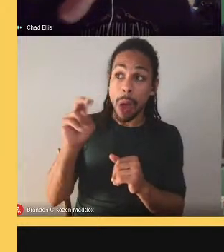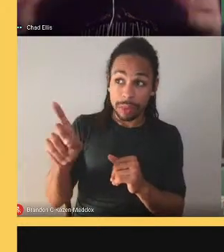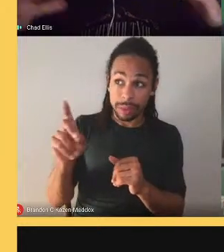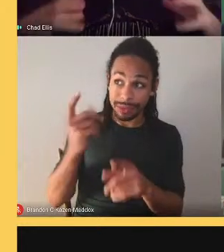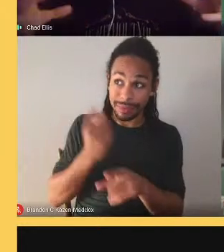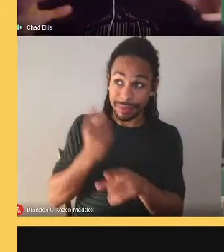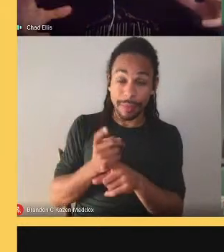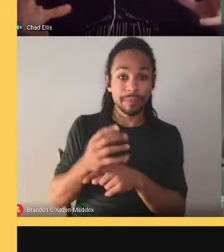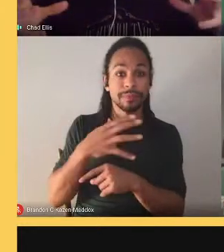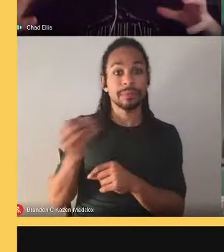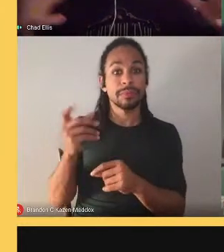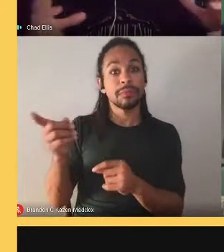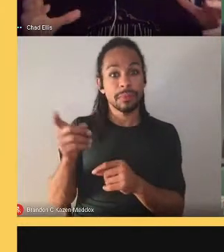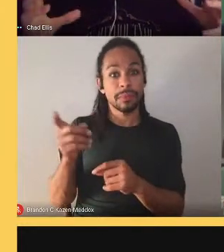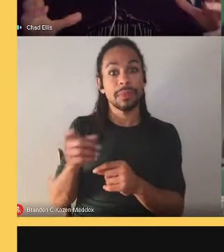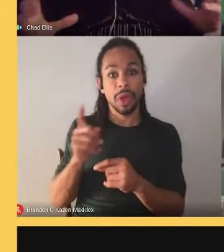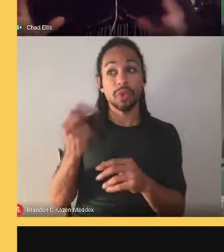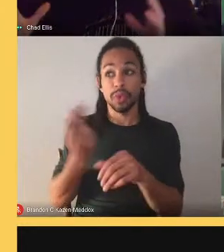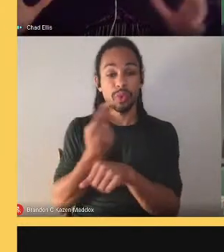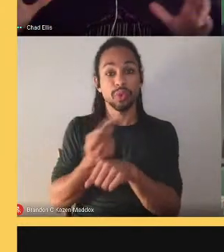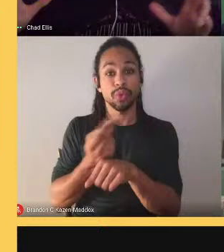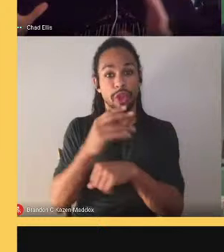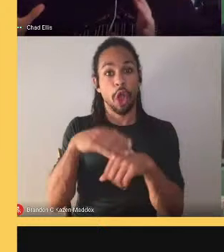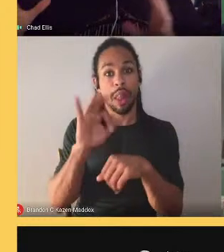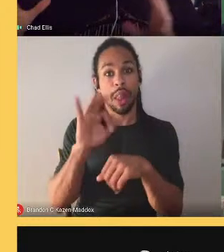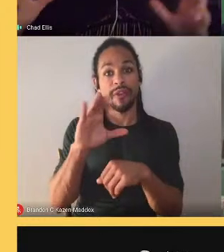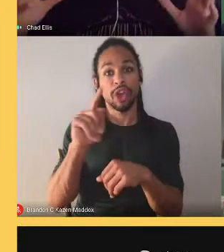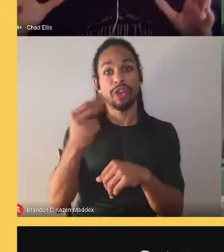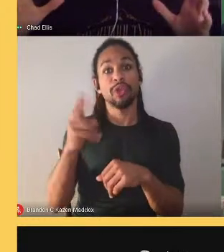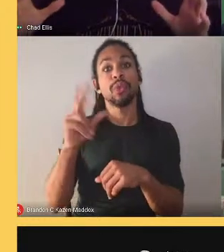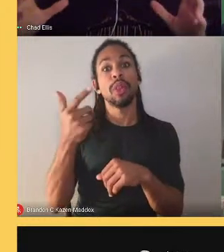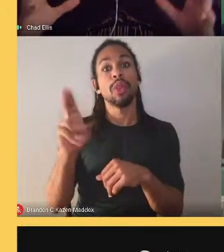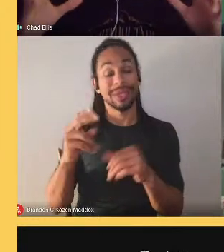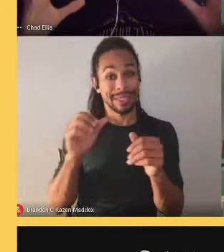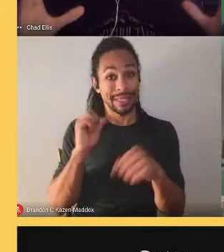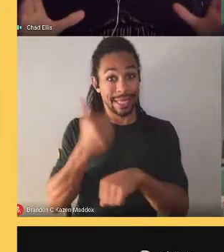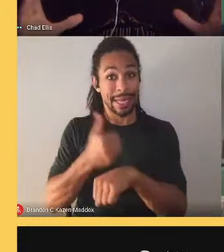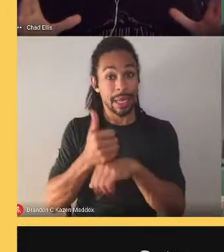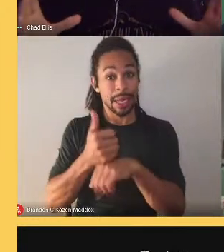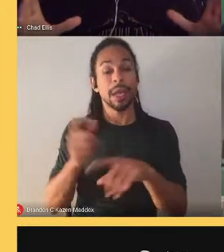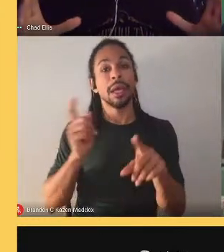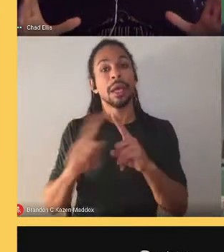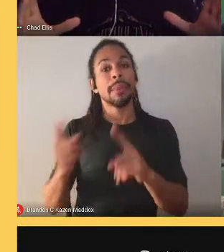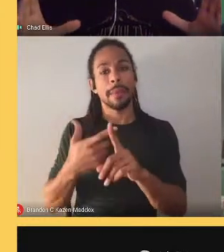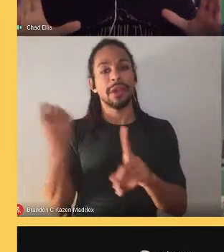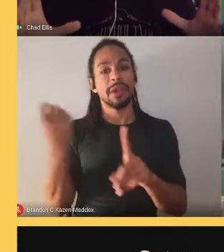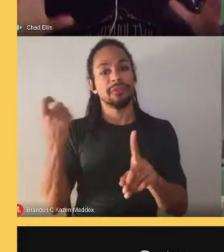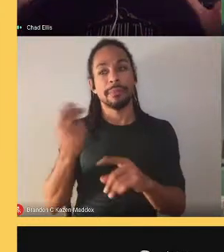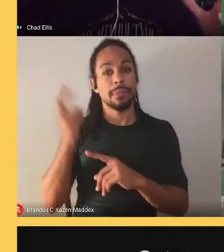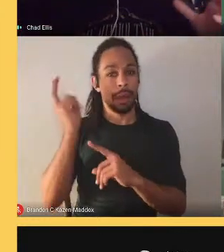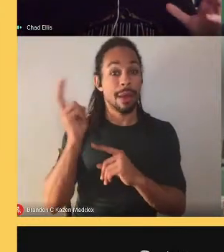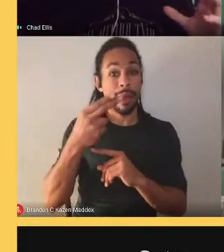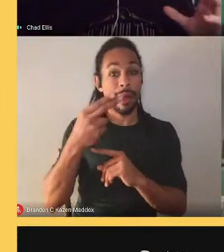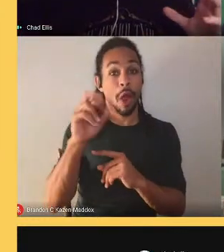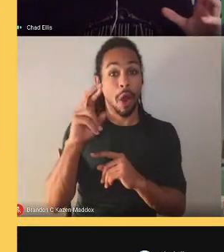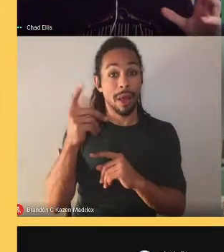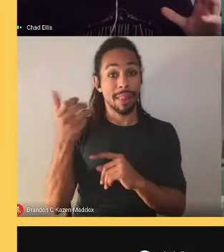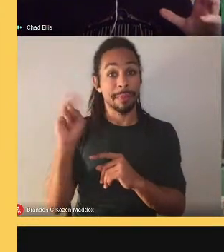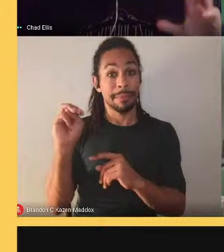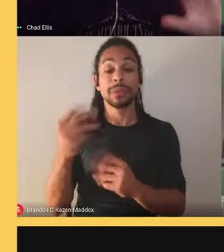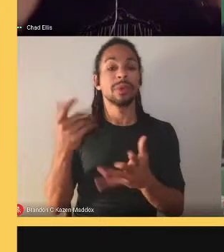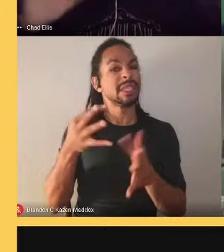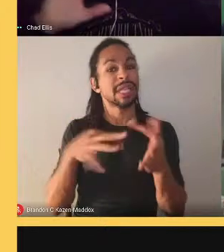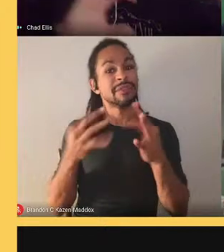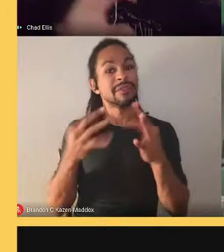of Cthulhu kind of setting, but coming from the context of Harlem. Yeah. And so yeah. Rather than having this very white centric, you have this